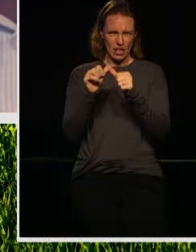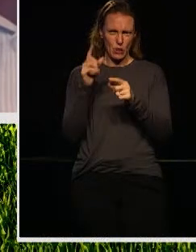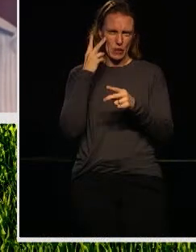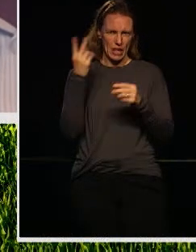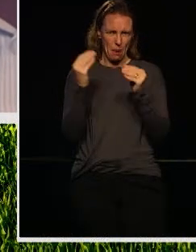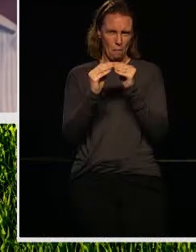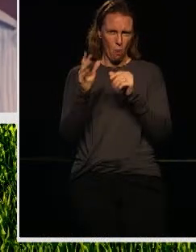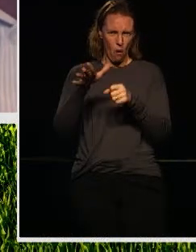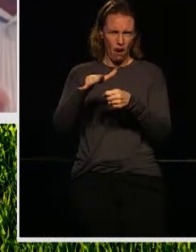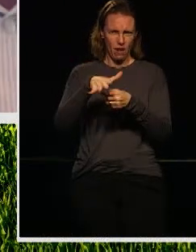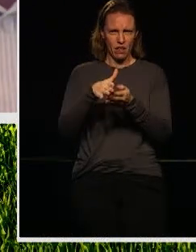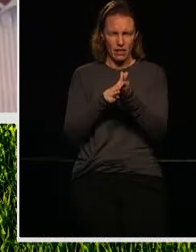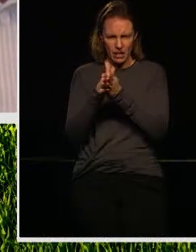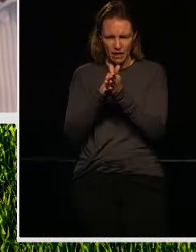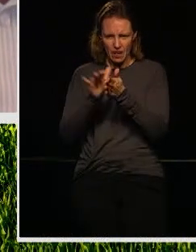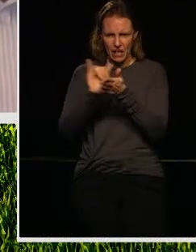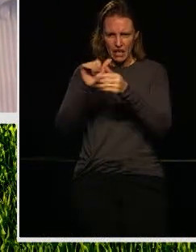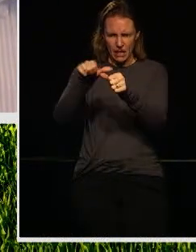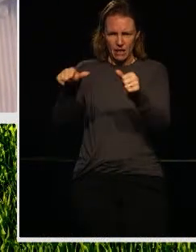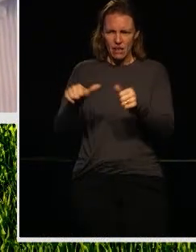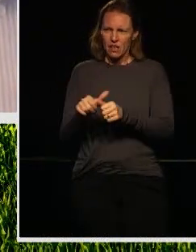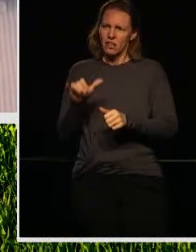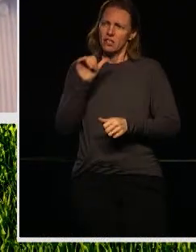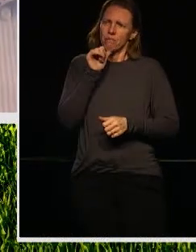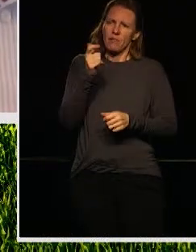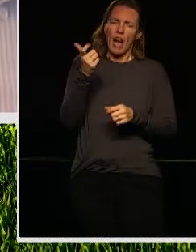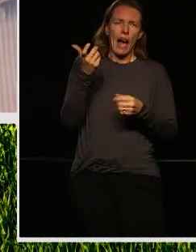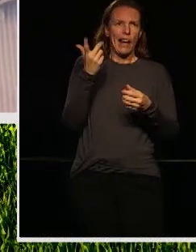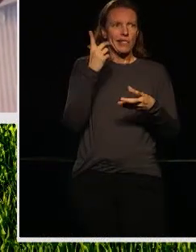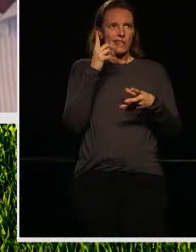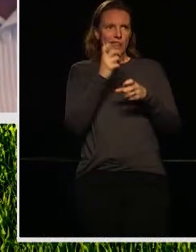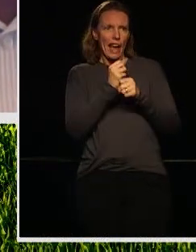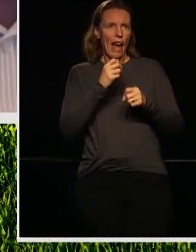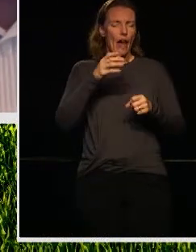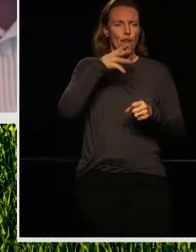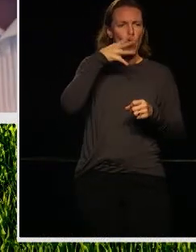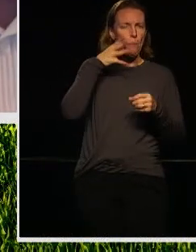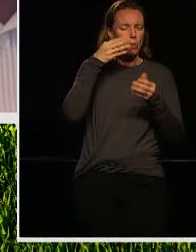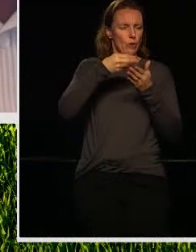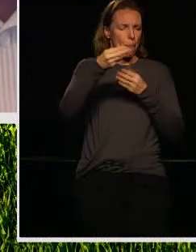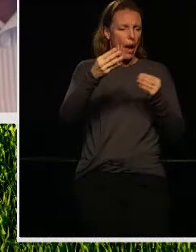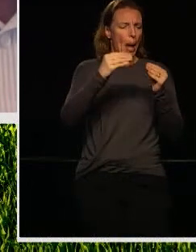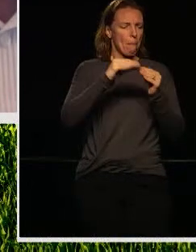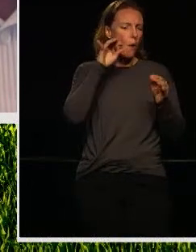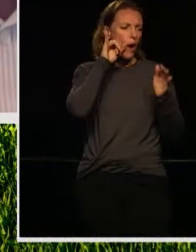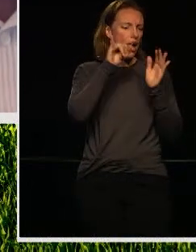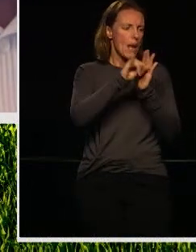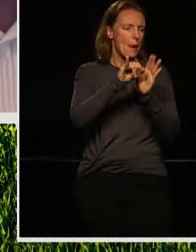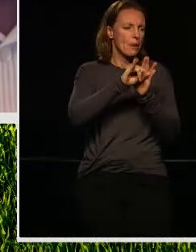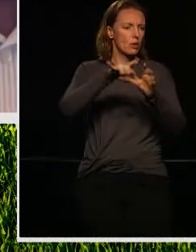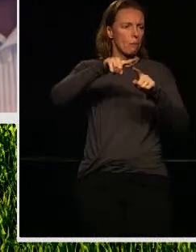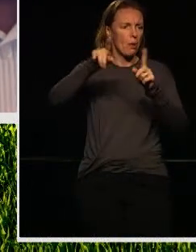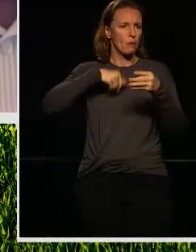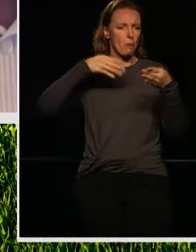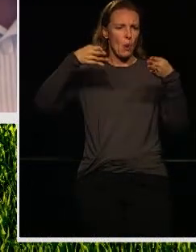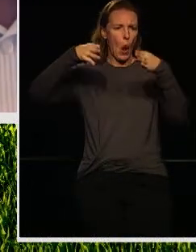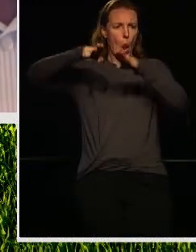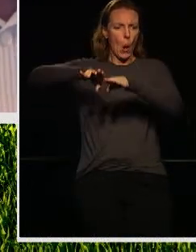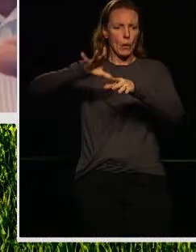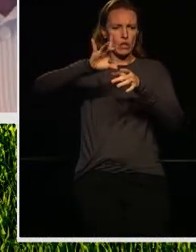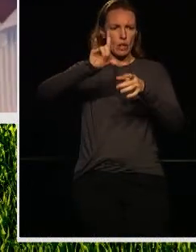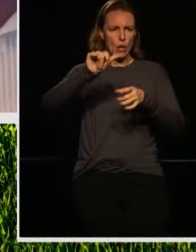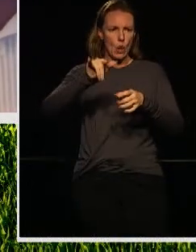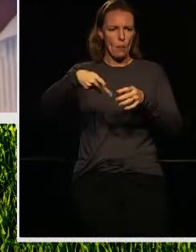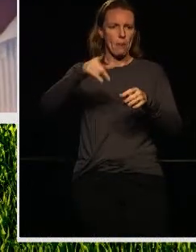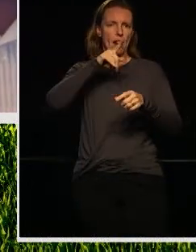innovation in that space, not from a remote sense, like not to get farmers to buy more imagery, but for them to be able to close the loop on, actually